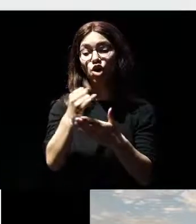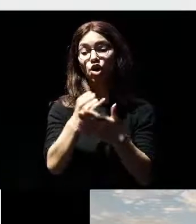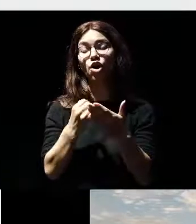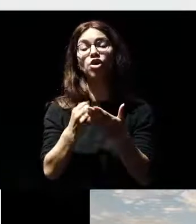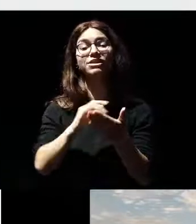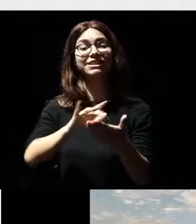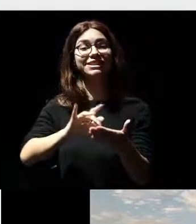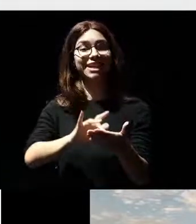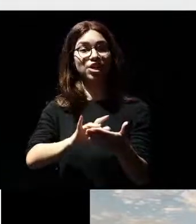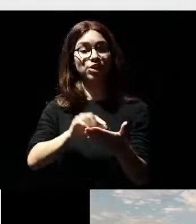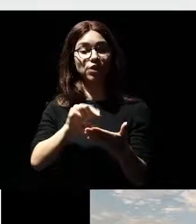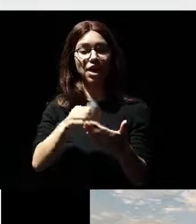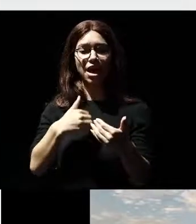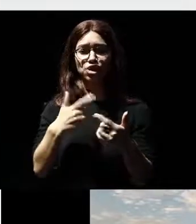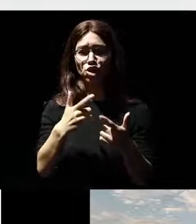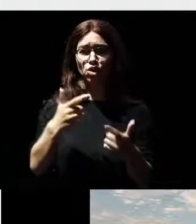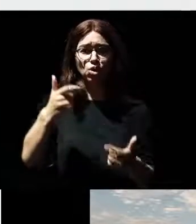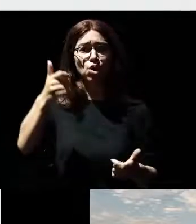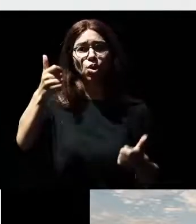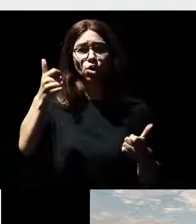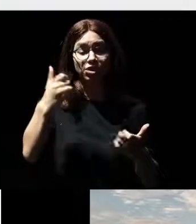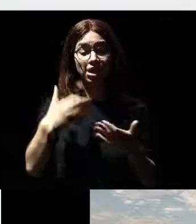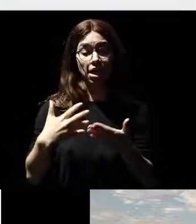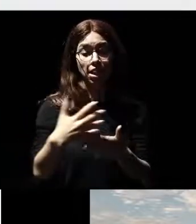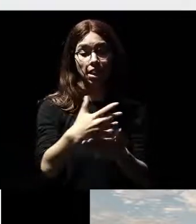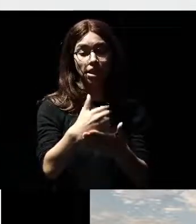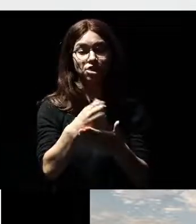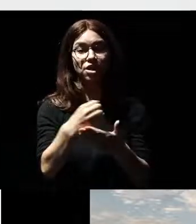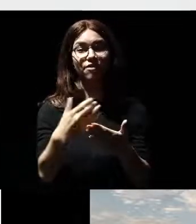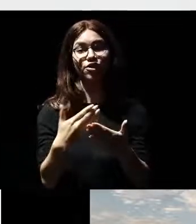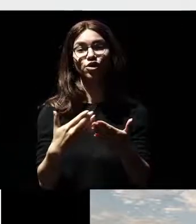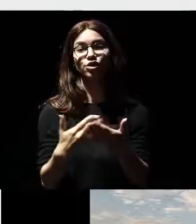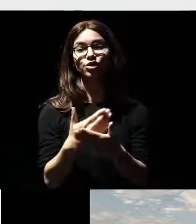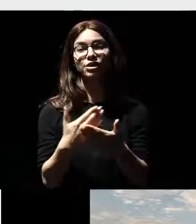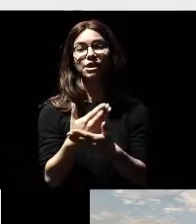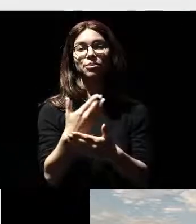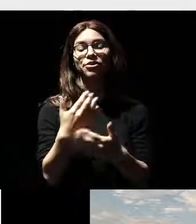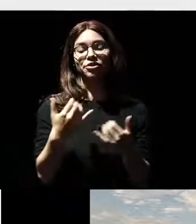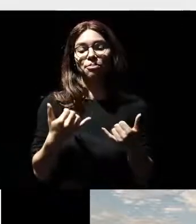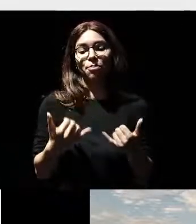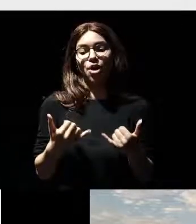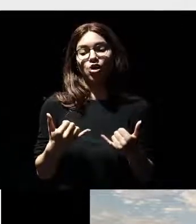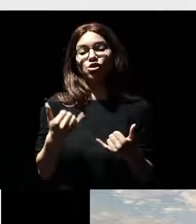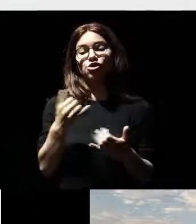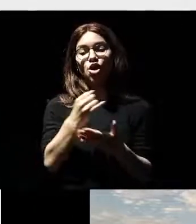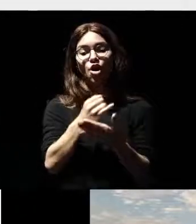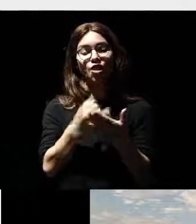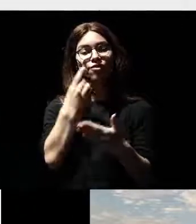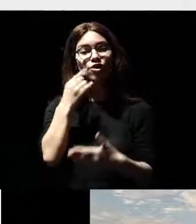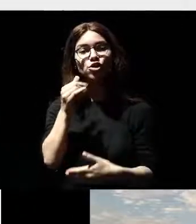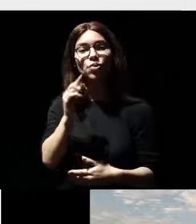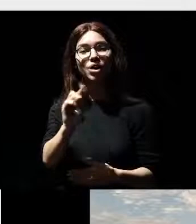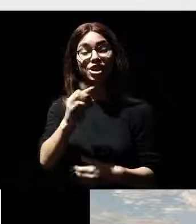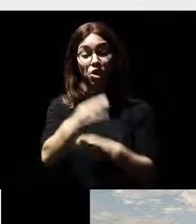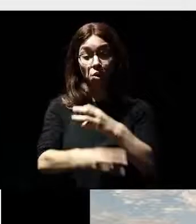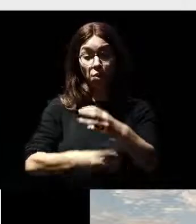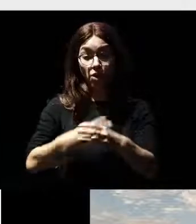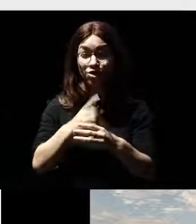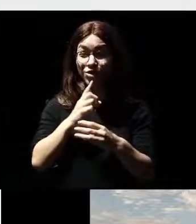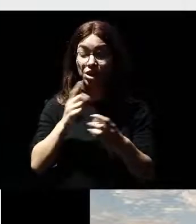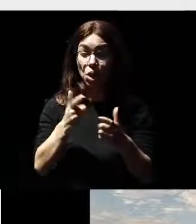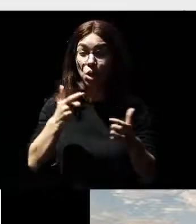Art Gallery has the largest collection of contemporary Inuit art in the world, which makes this really the largest public